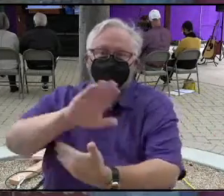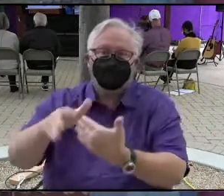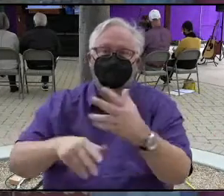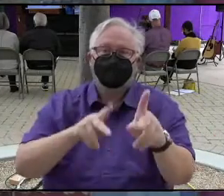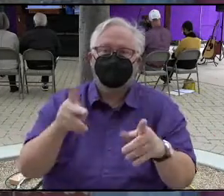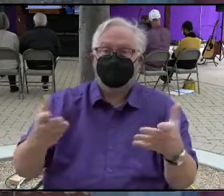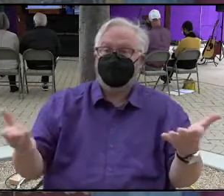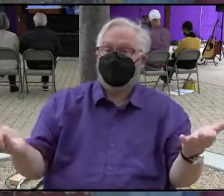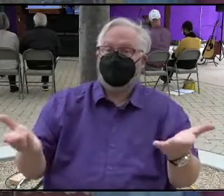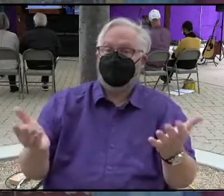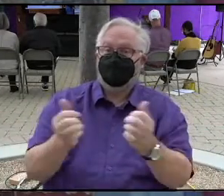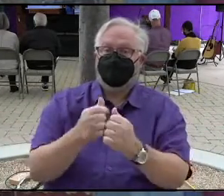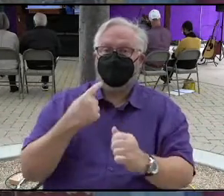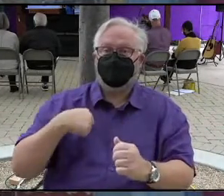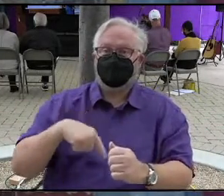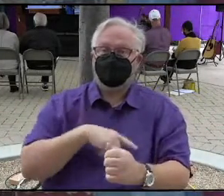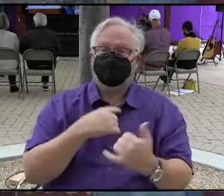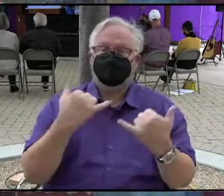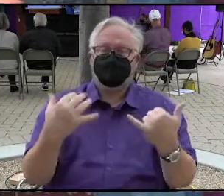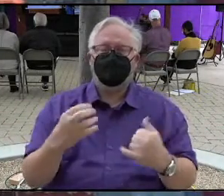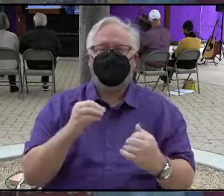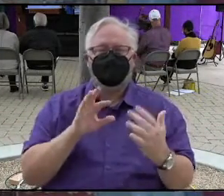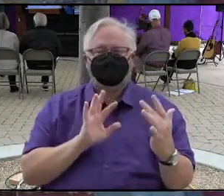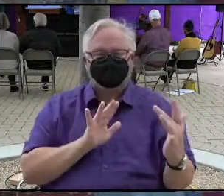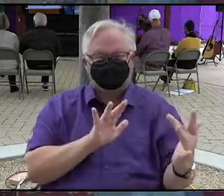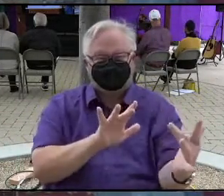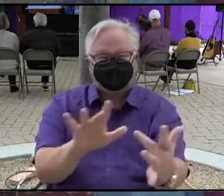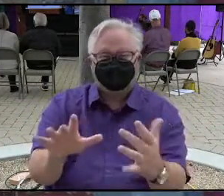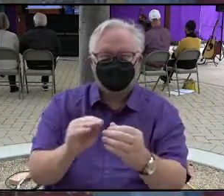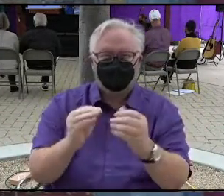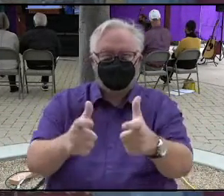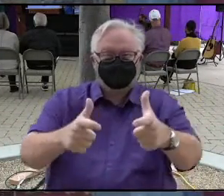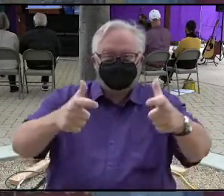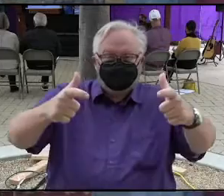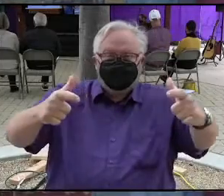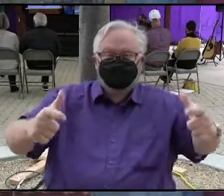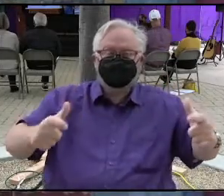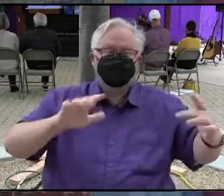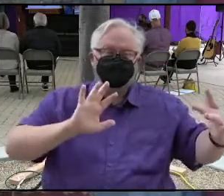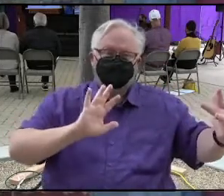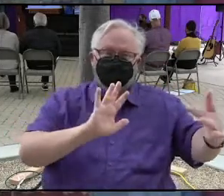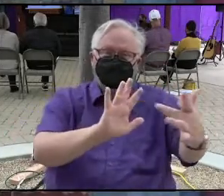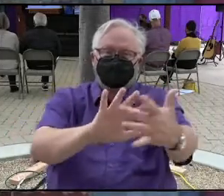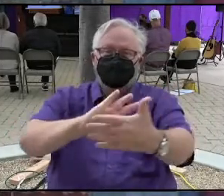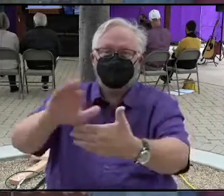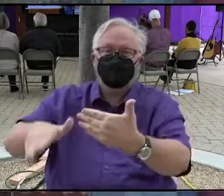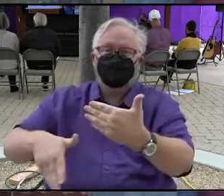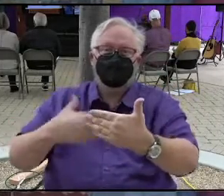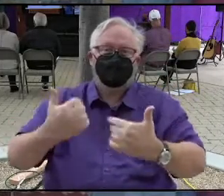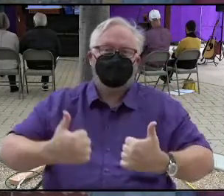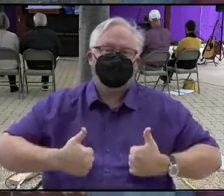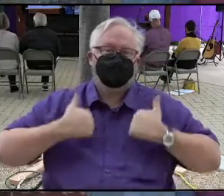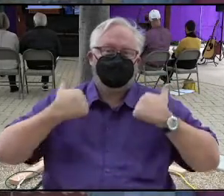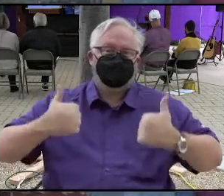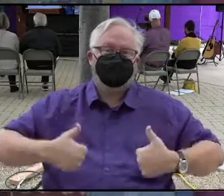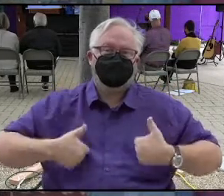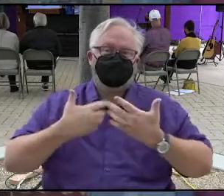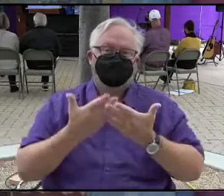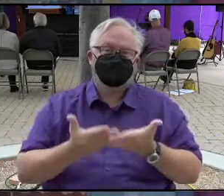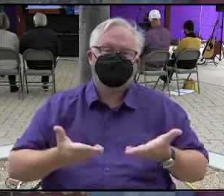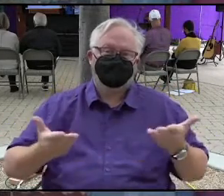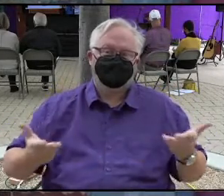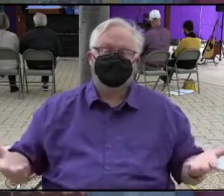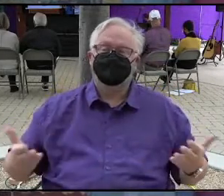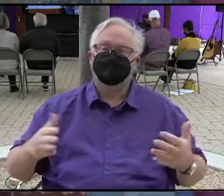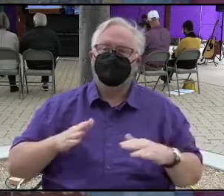now, and reaching out wider still to touch all living things across our